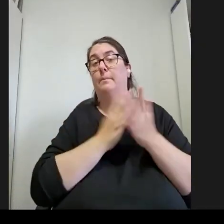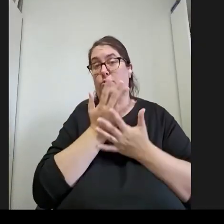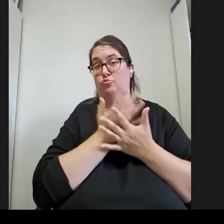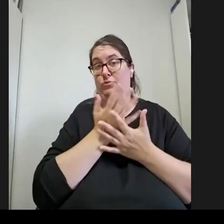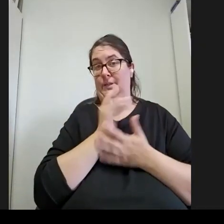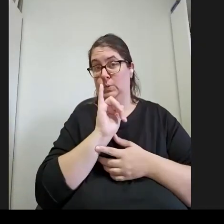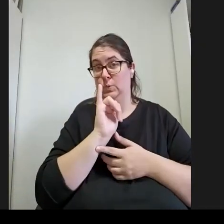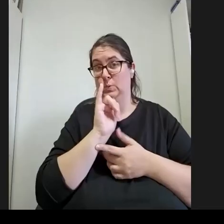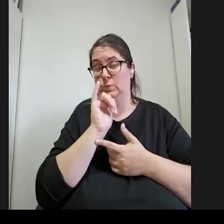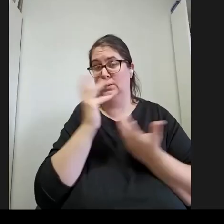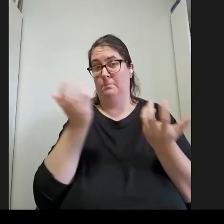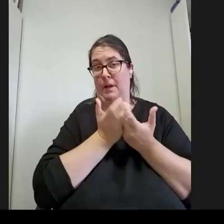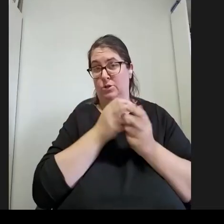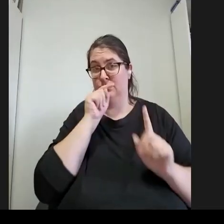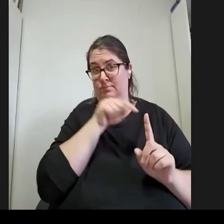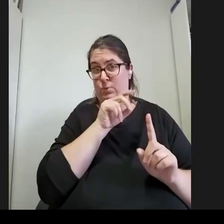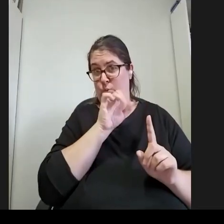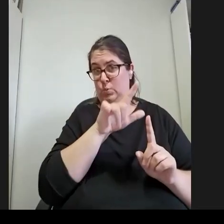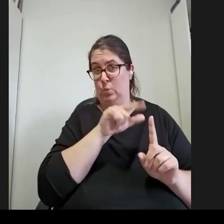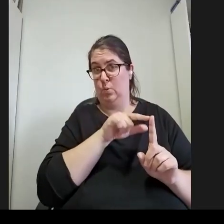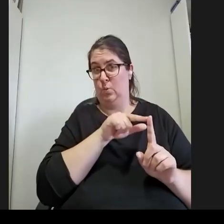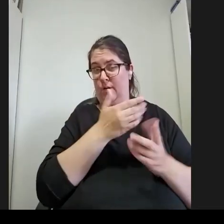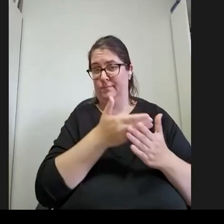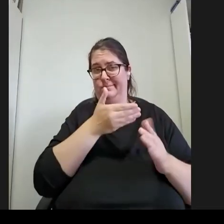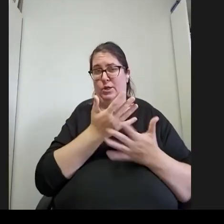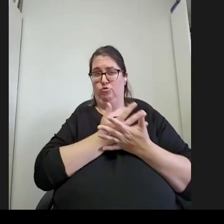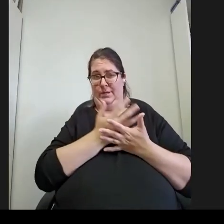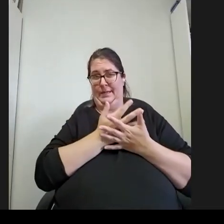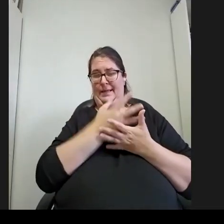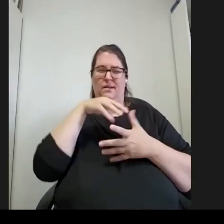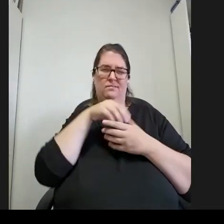tool aspect of this to cover that